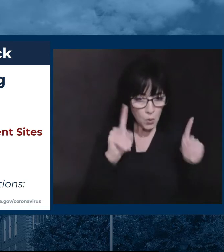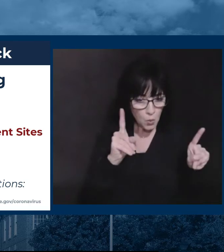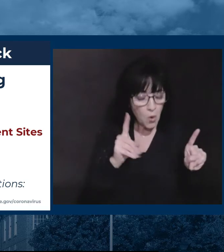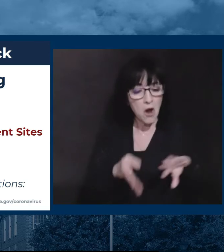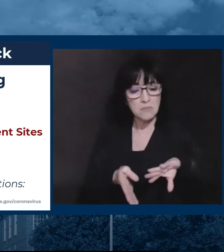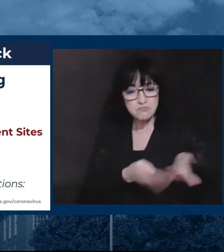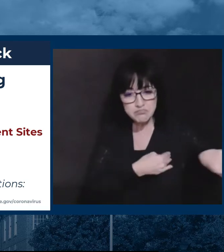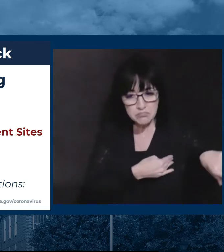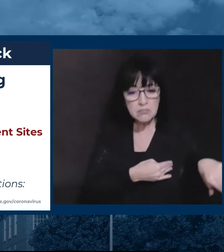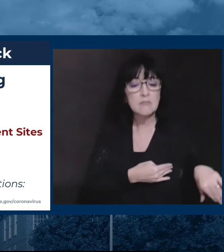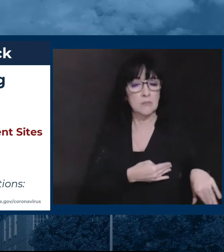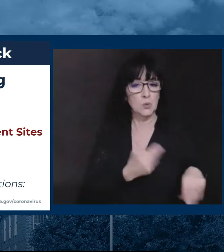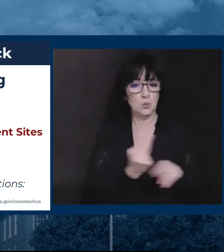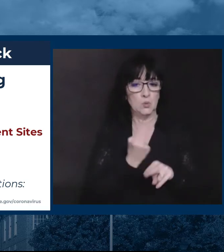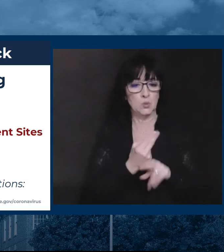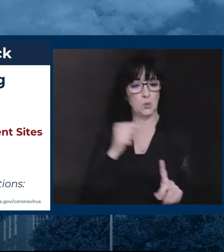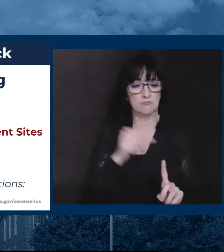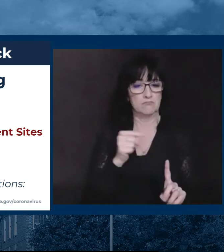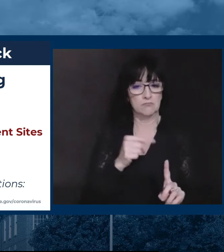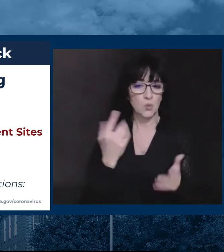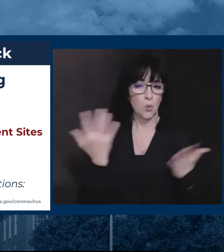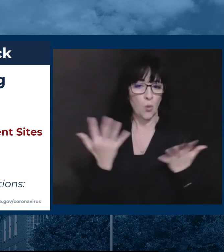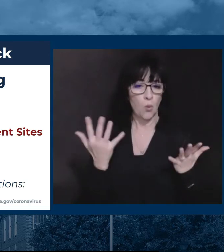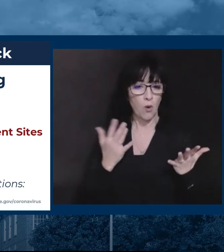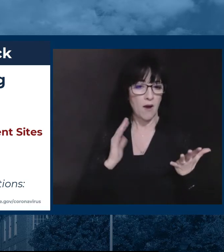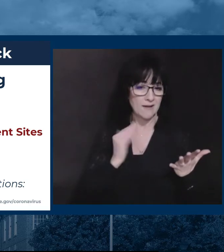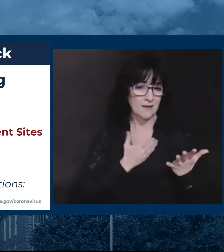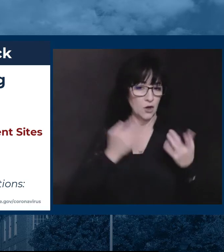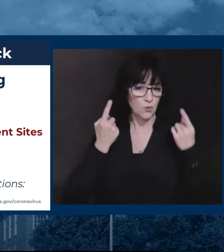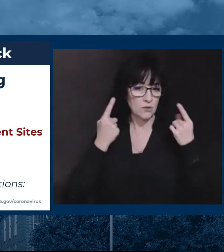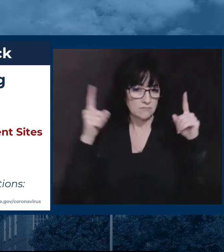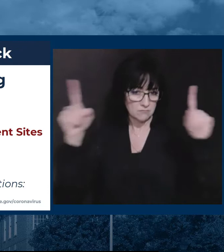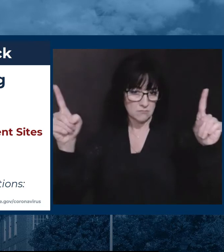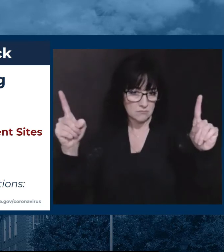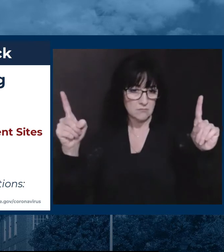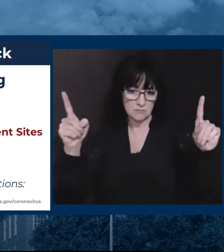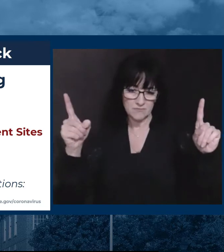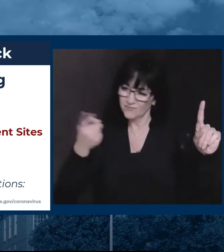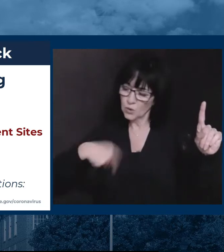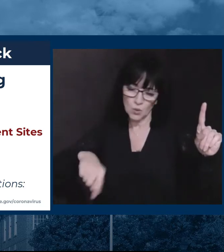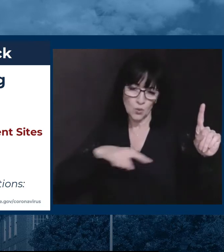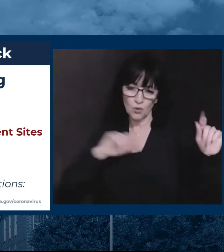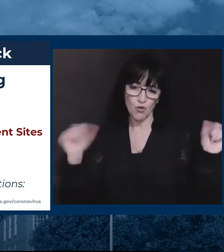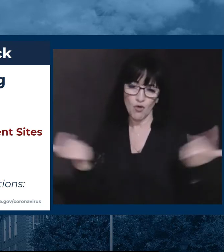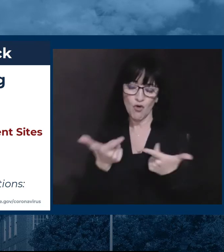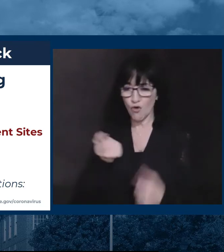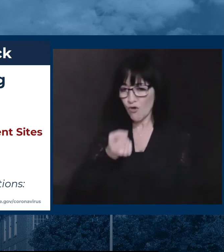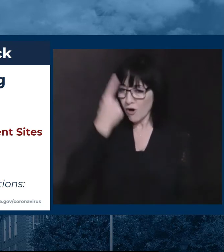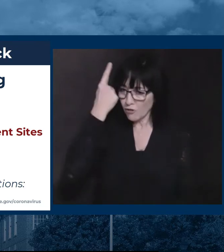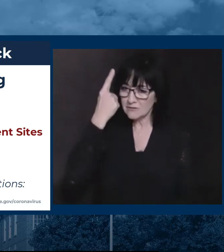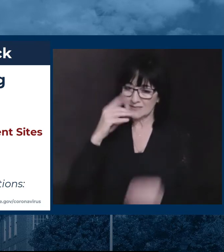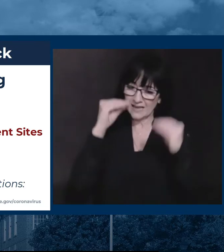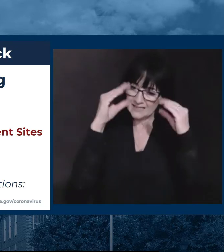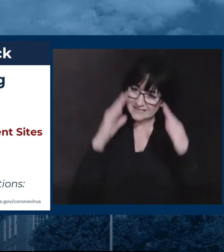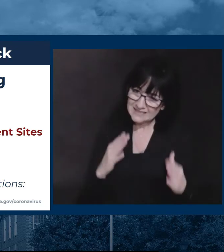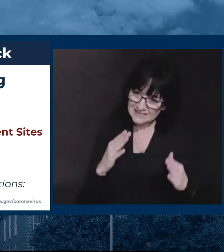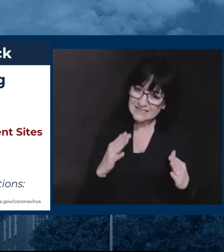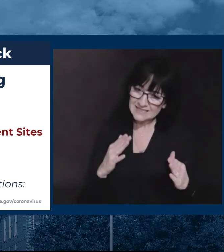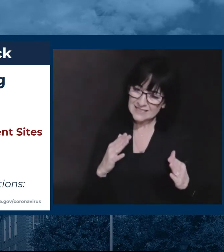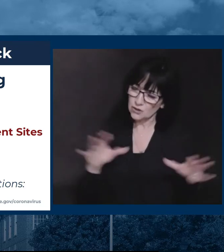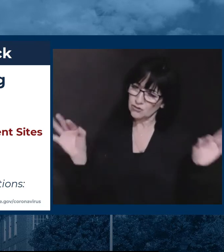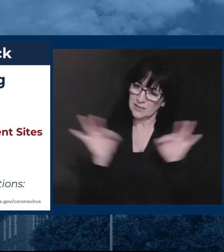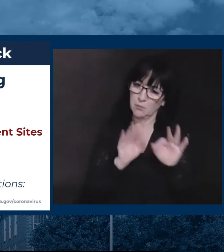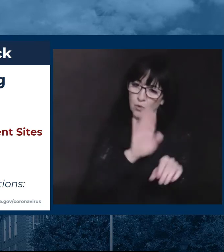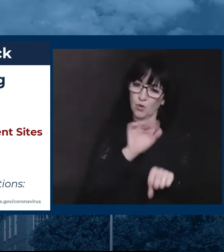what teachers and staff are doing in the schools is the most important thing that we have in state government to do. So